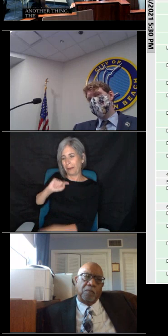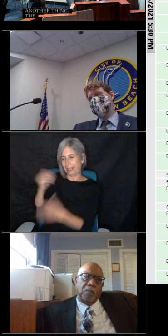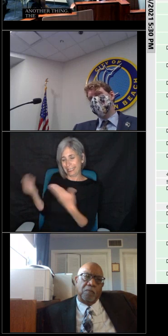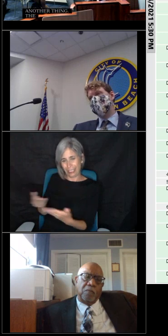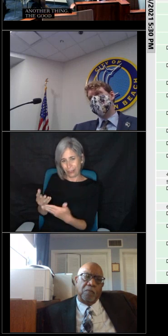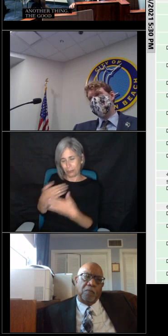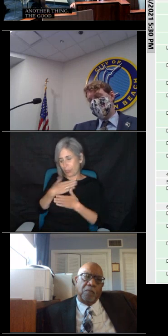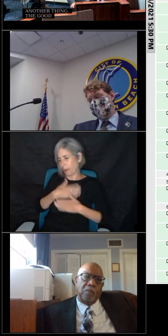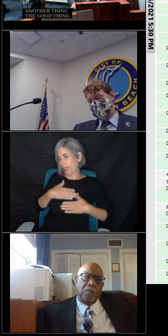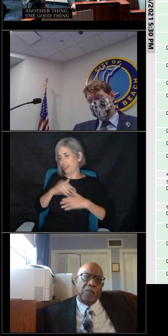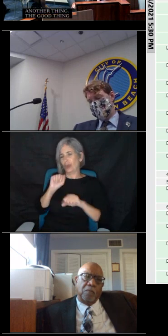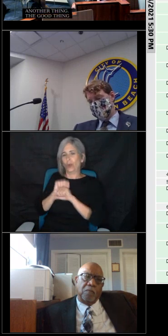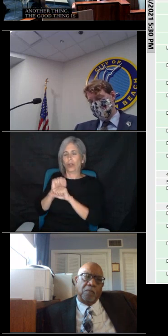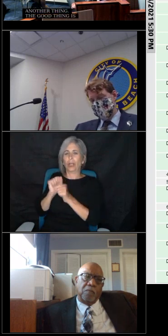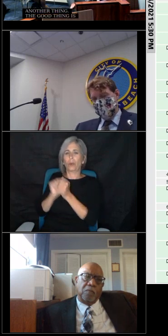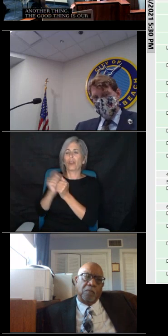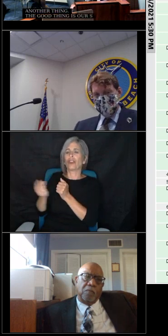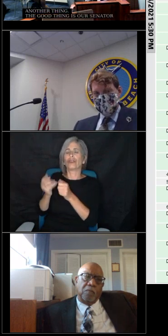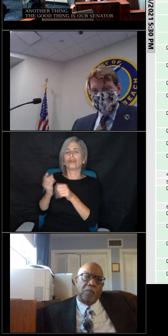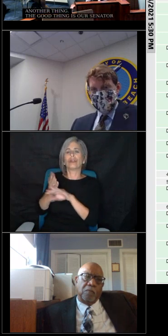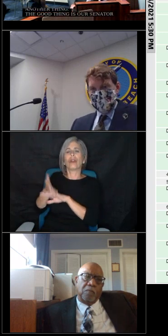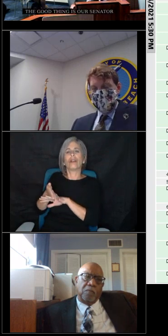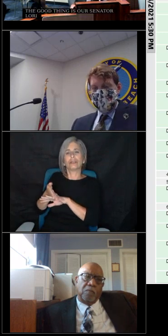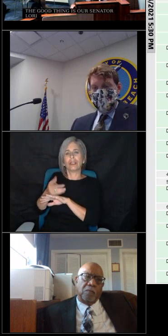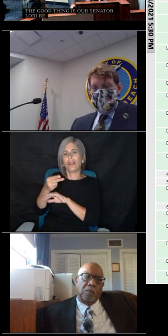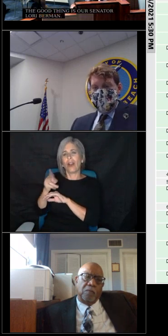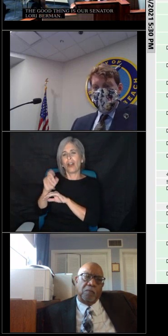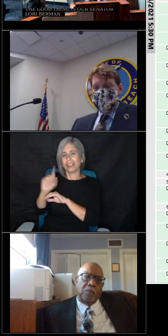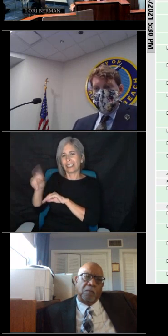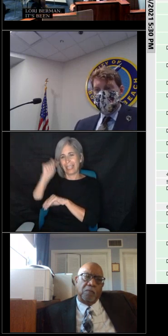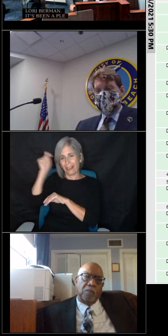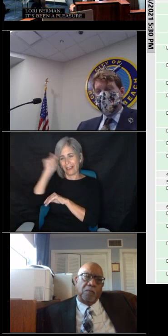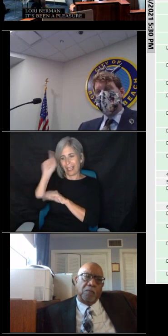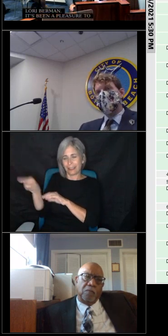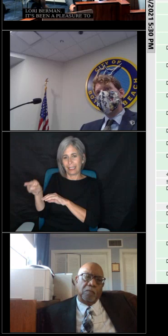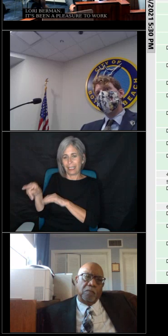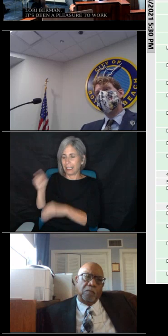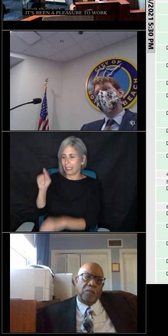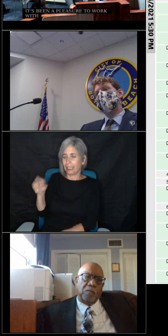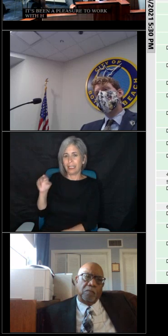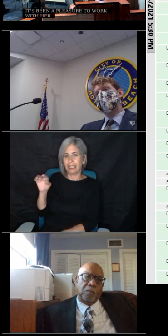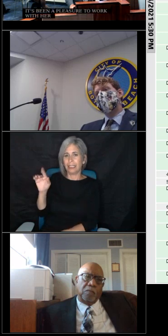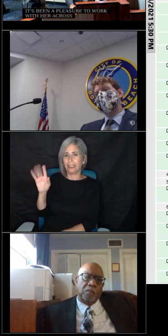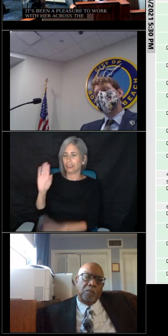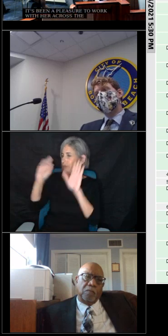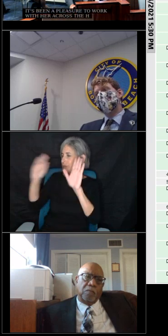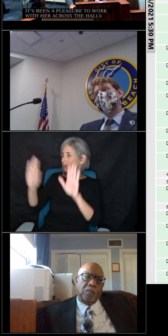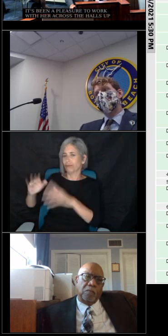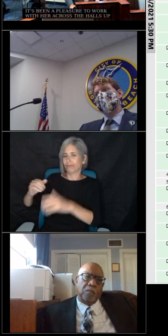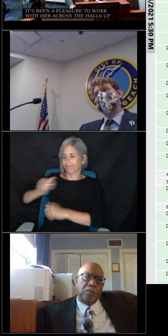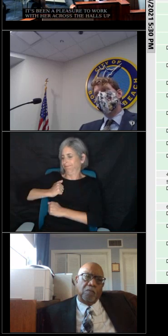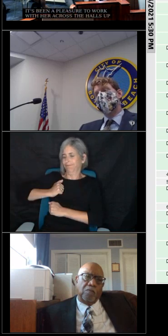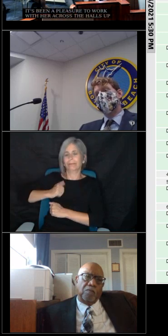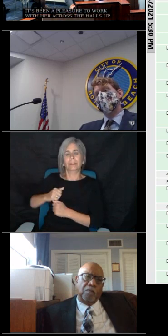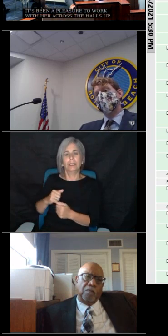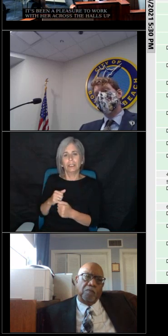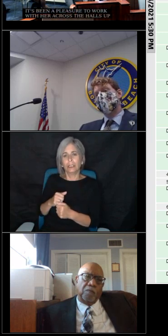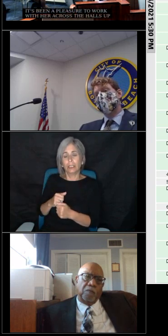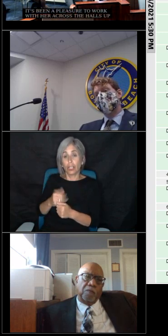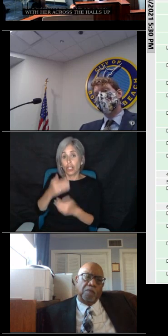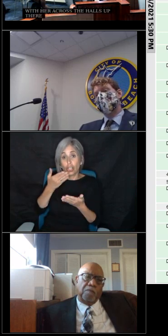been a pleasure to work with her across the halls up there in Tallahassee. She's a warrior. Some of the good things that we did